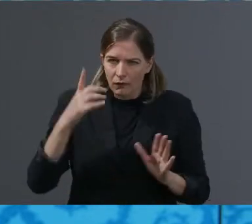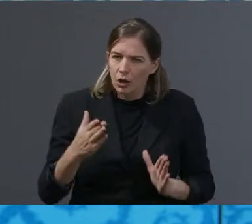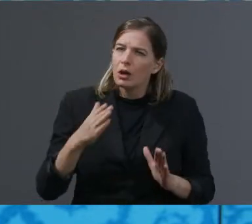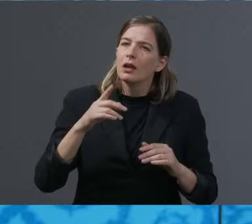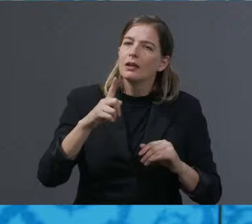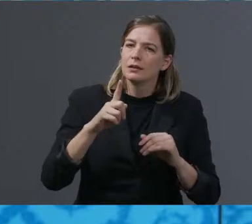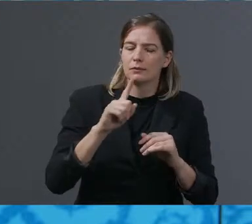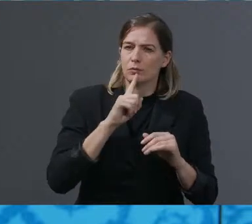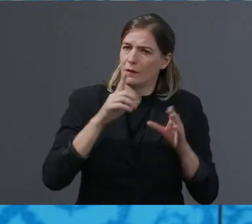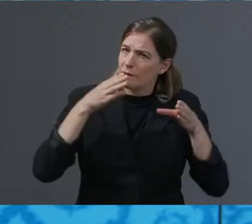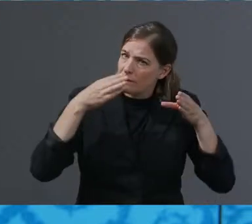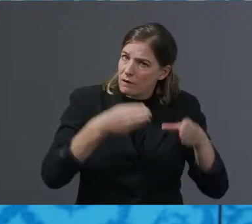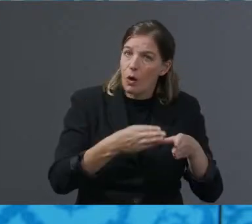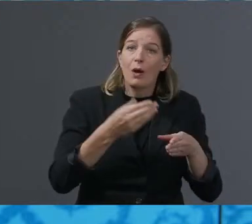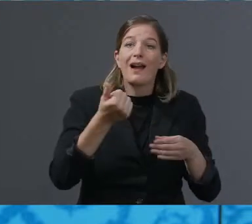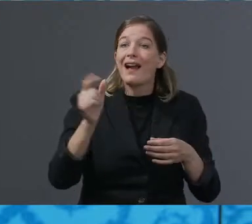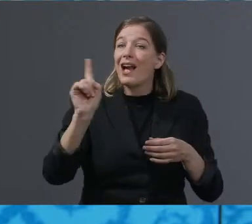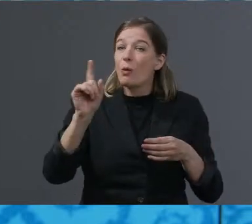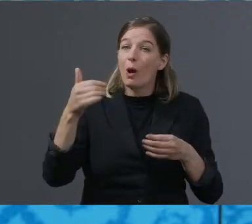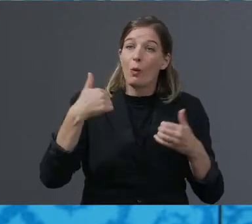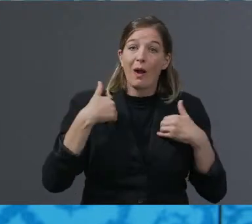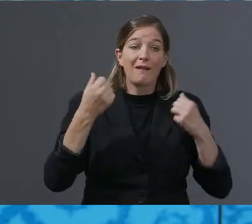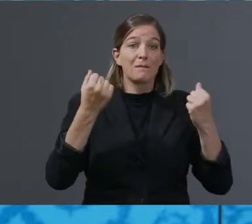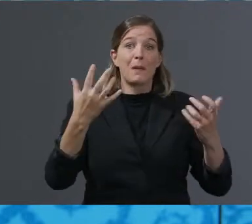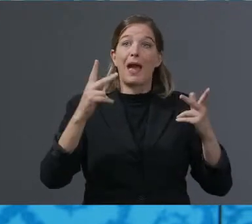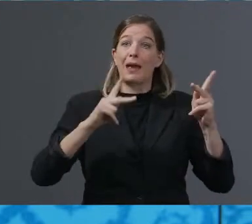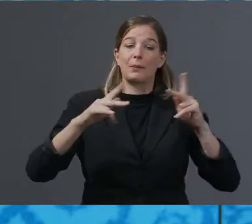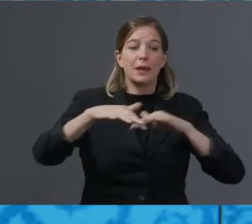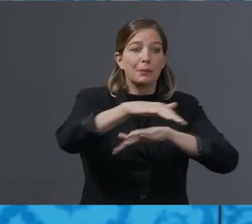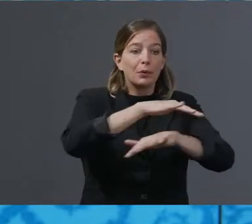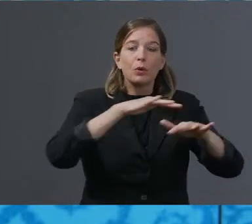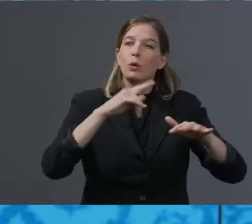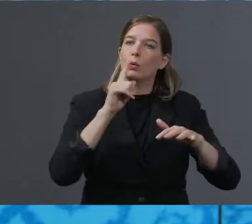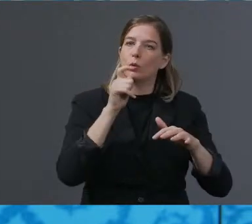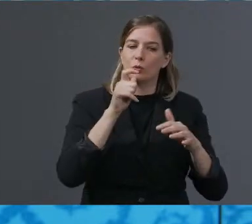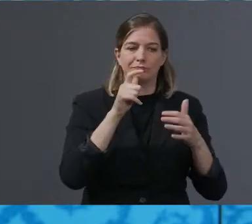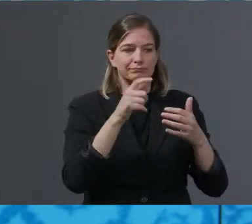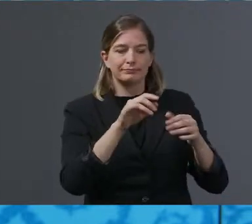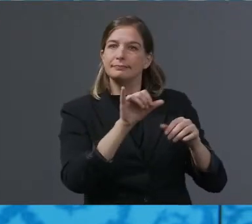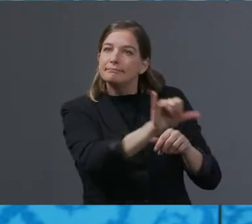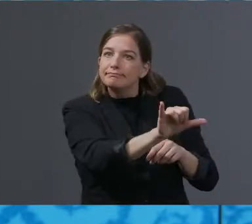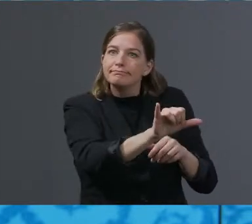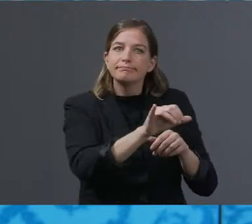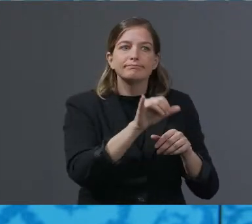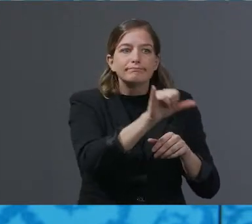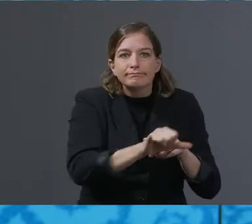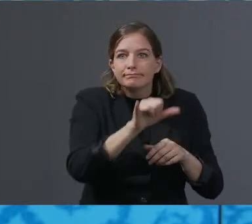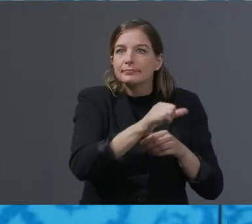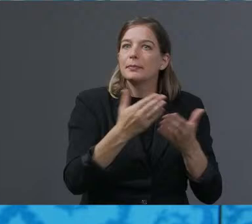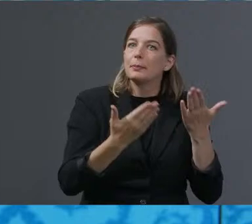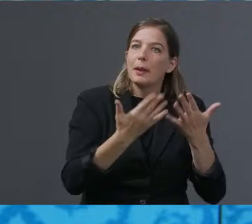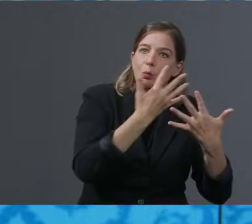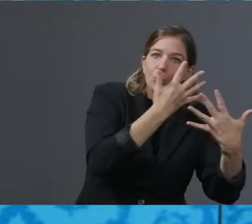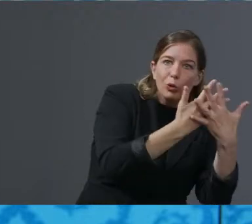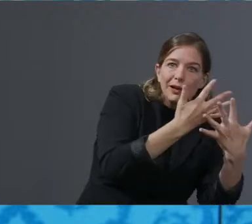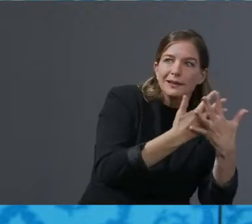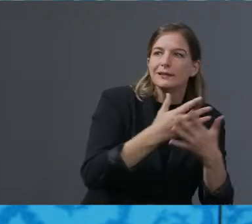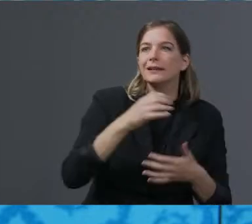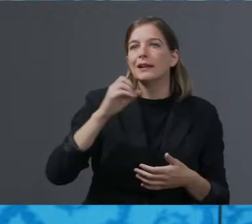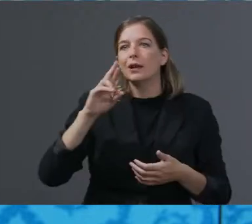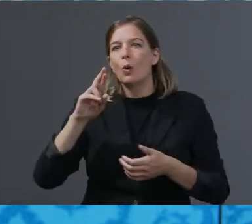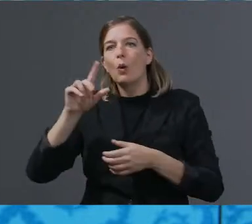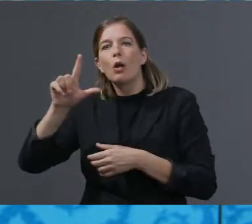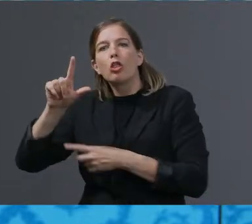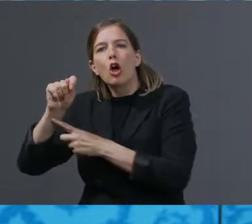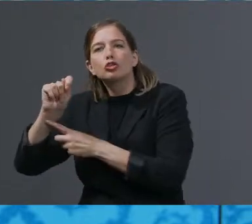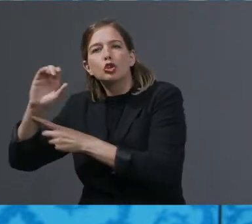is congregate care, whether it's a long-term care facility inside our prisons or our jails, is something